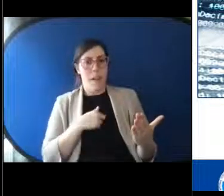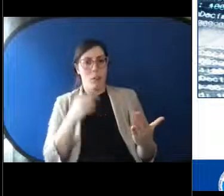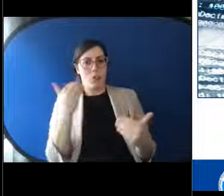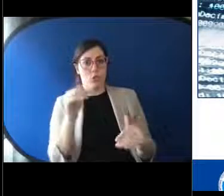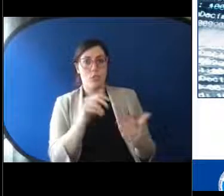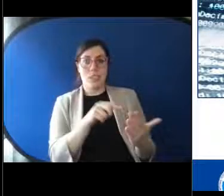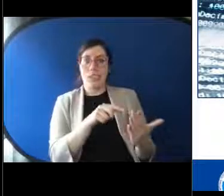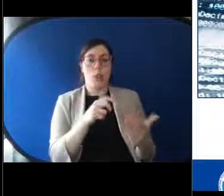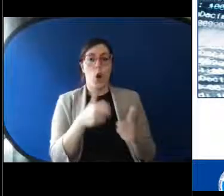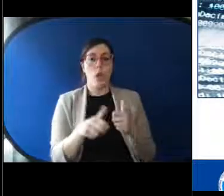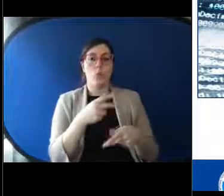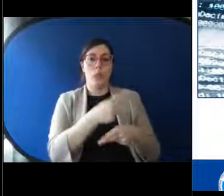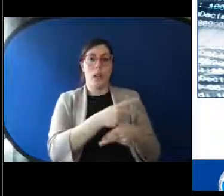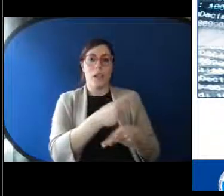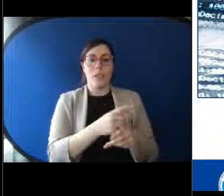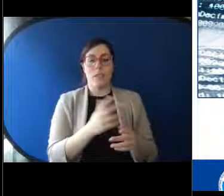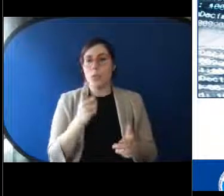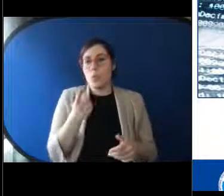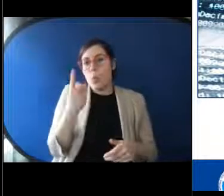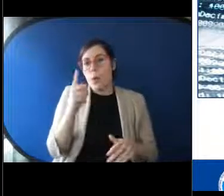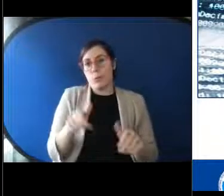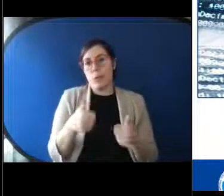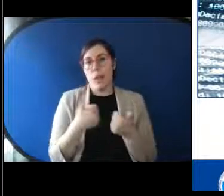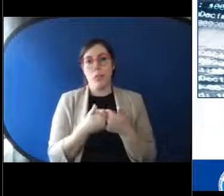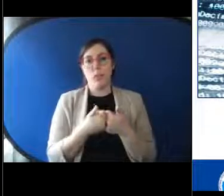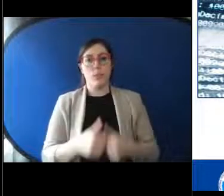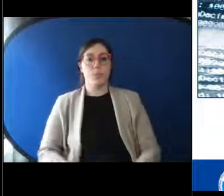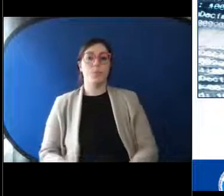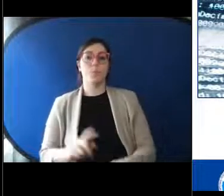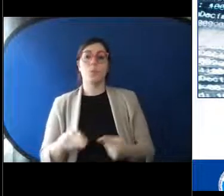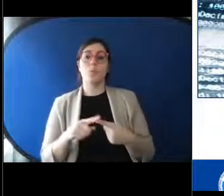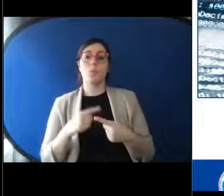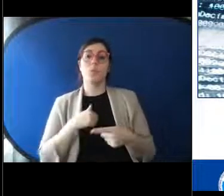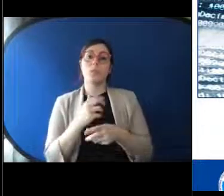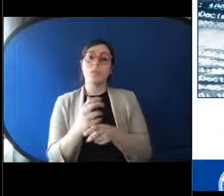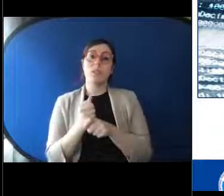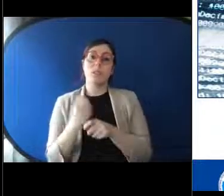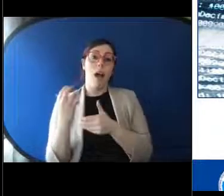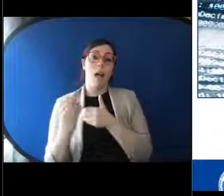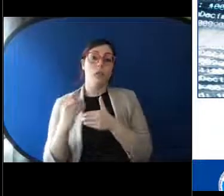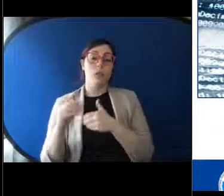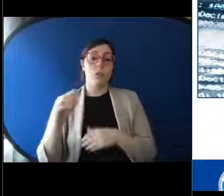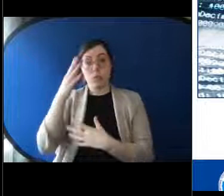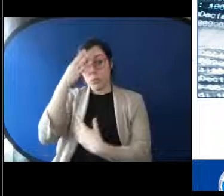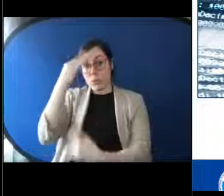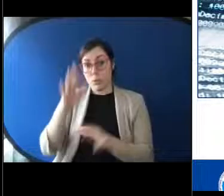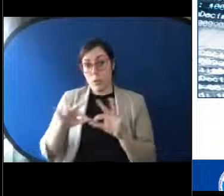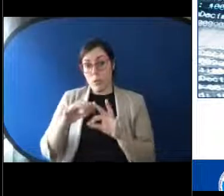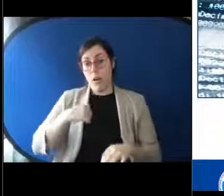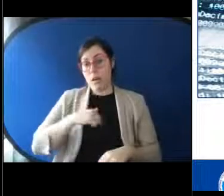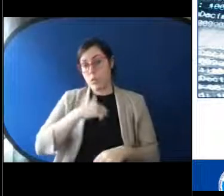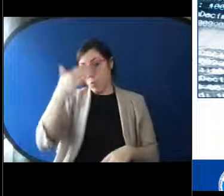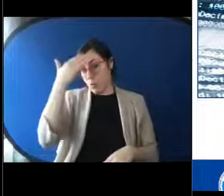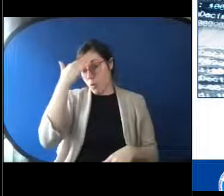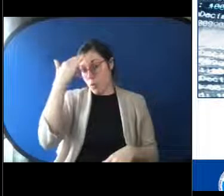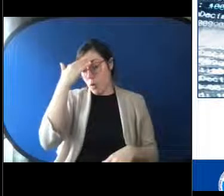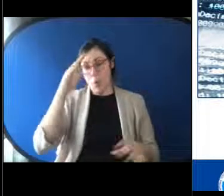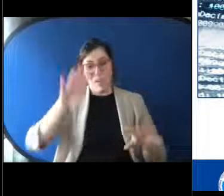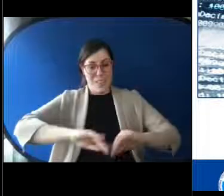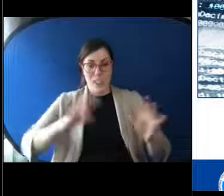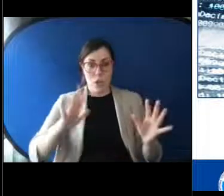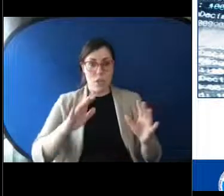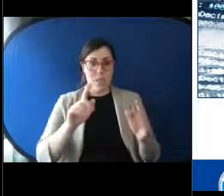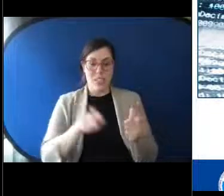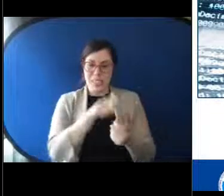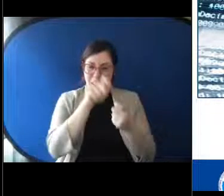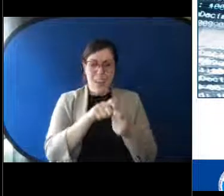impediments to streamline throughput. When we receive external data, we need to know clearly and unambiguously who